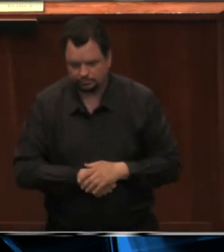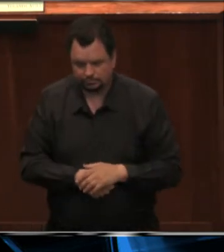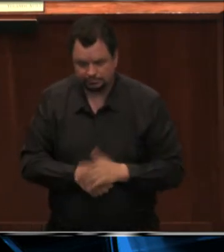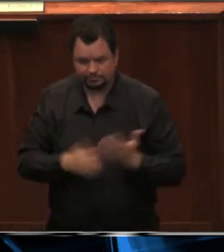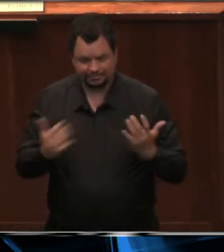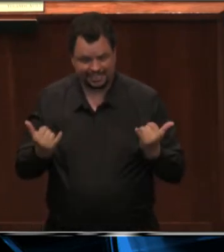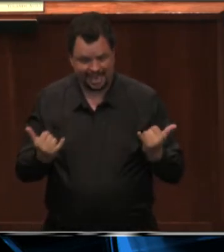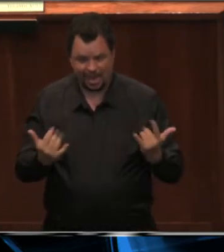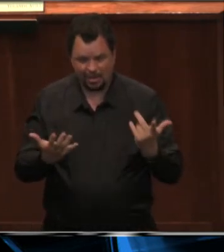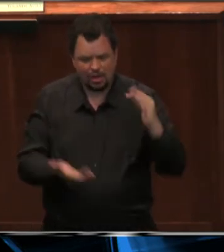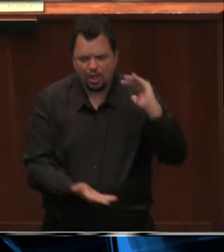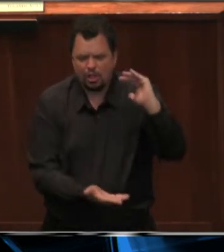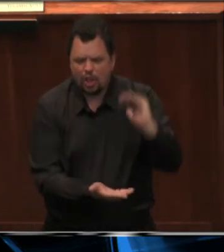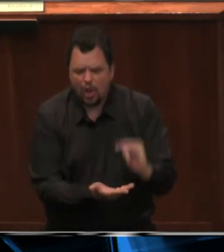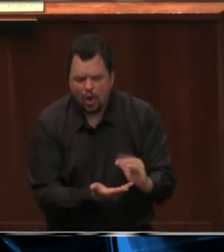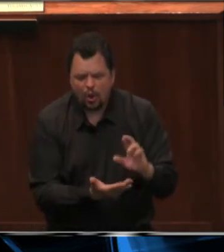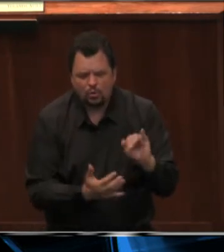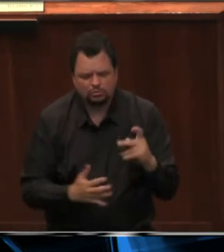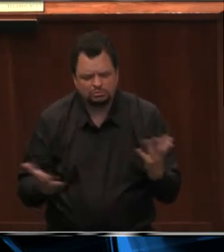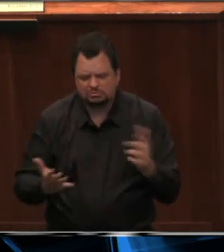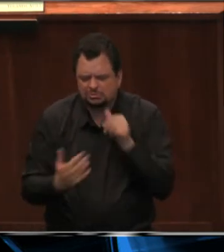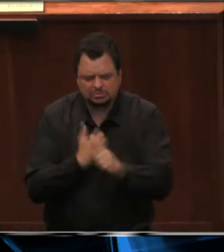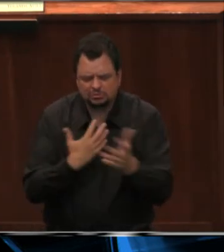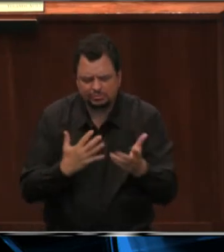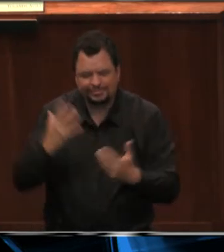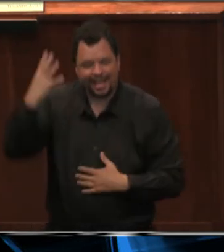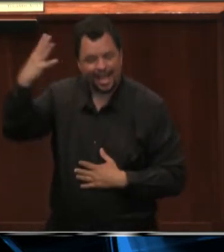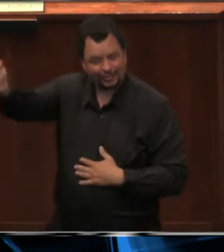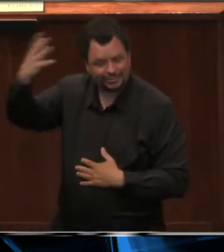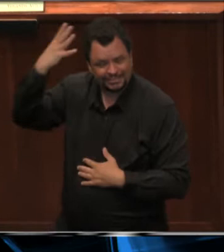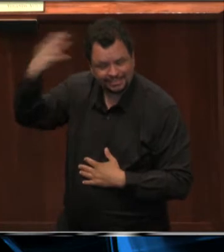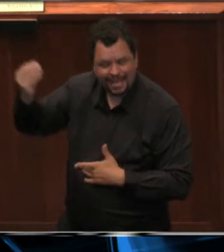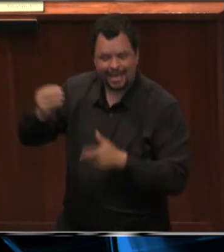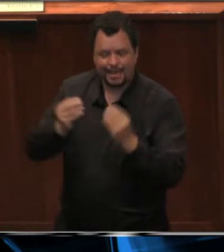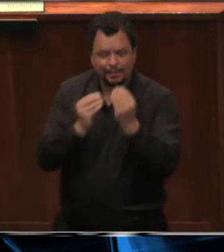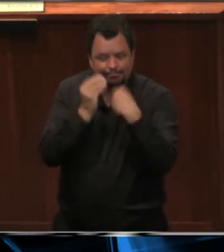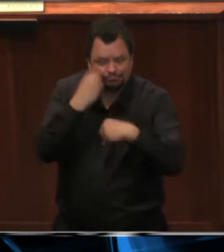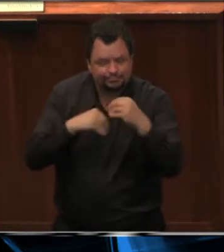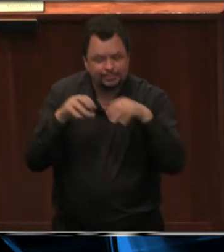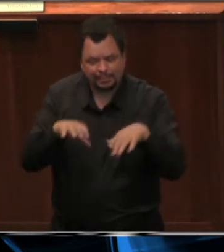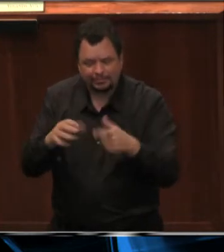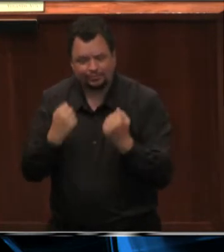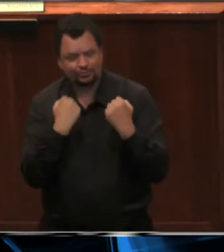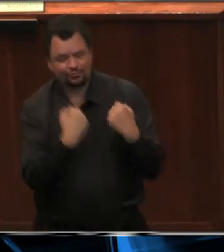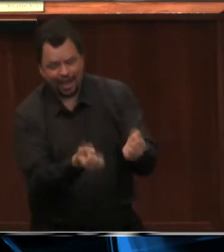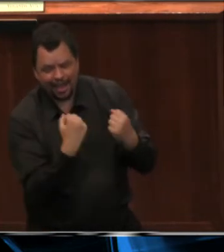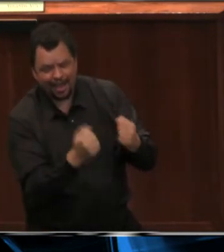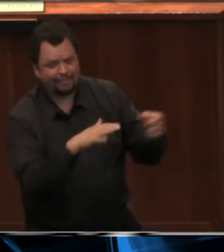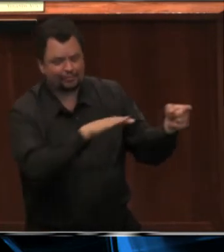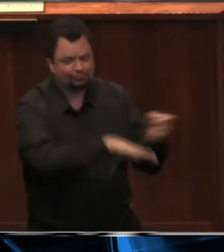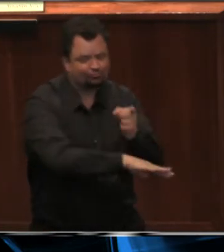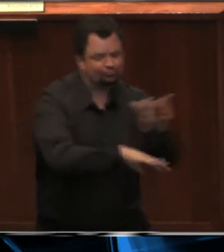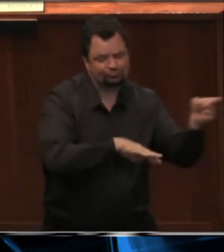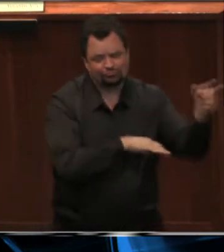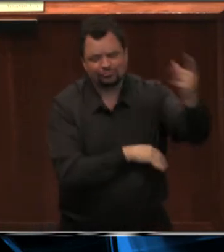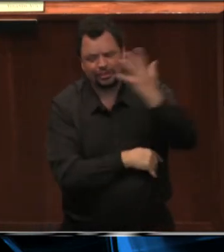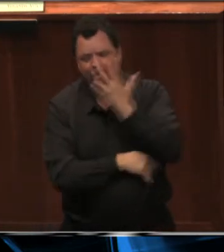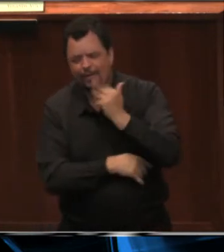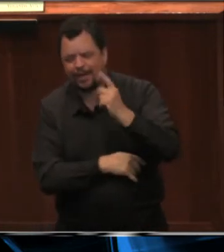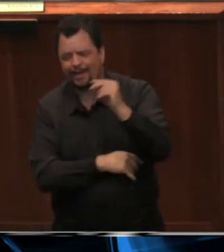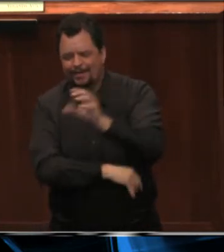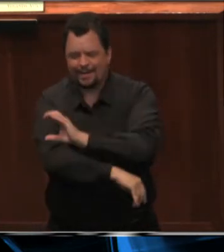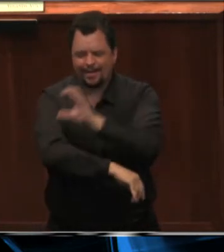that are outdoor activities, exercising in our beautiful outdoors that we have here in El Paso County,